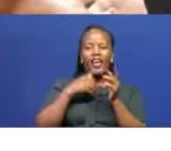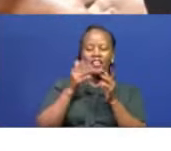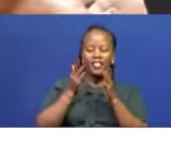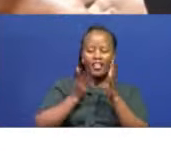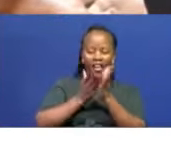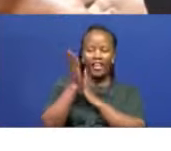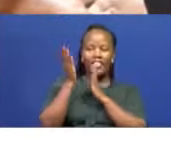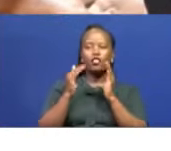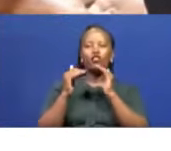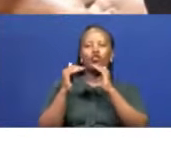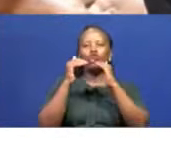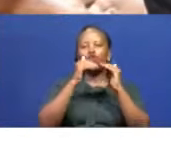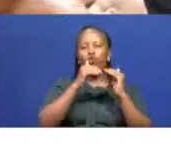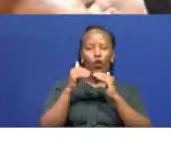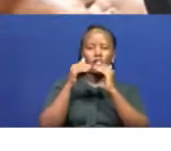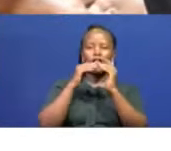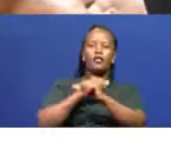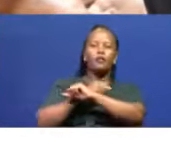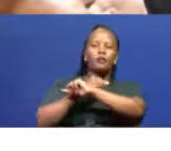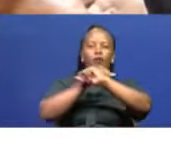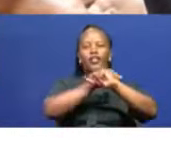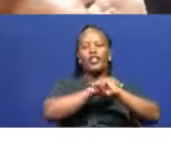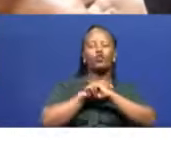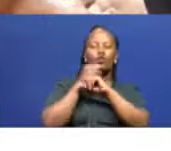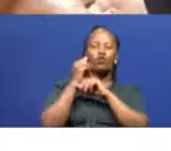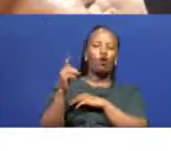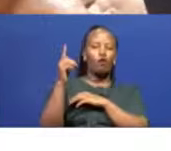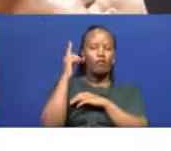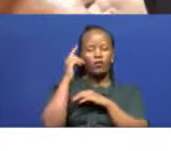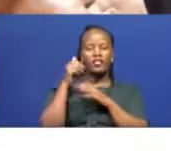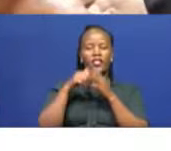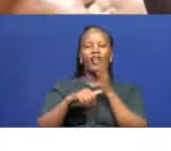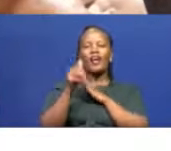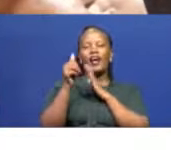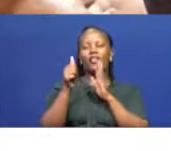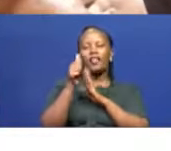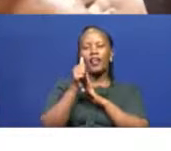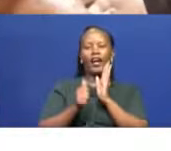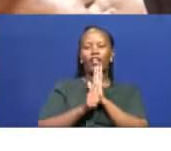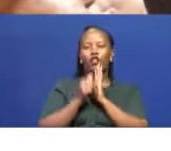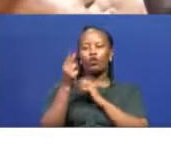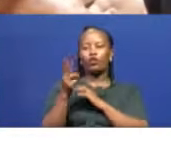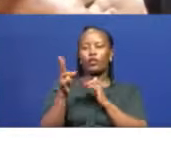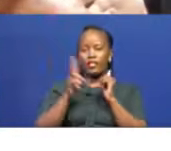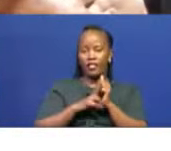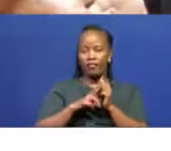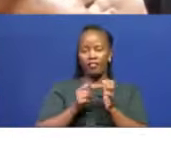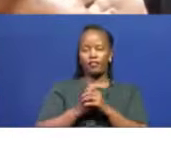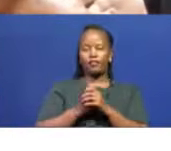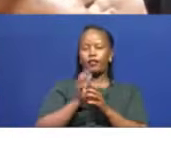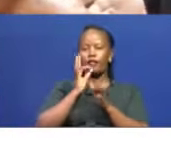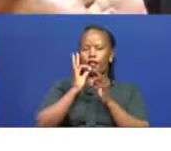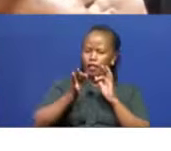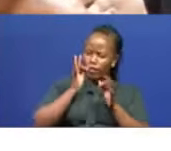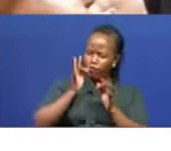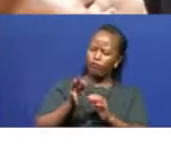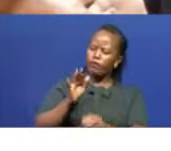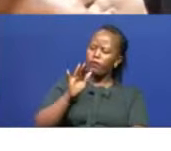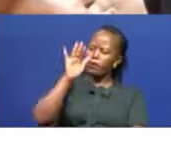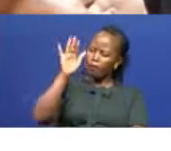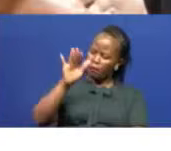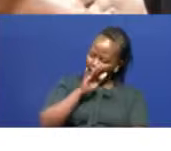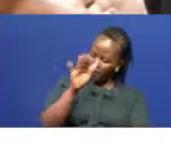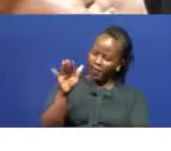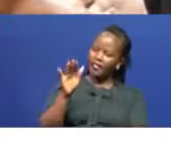equality and equal protection of the law under Article 27. Whether Parliament, in conducting the